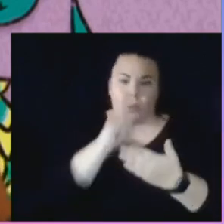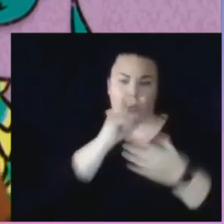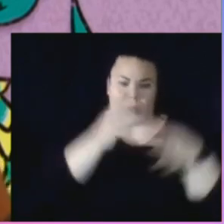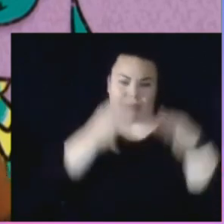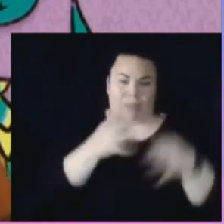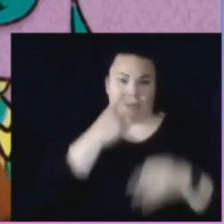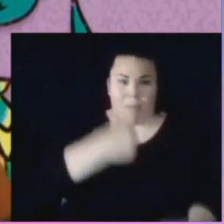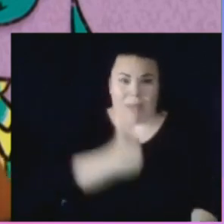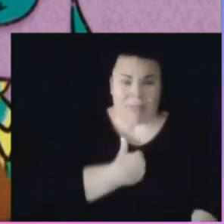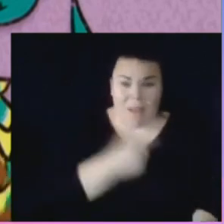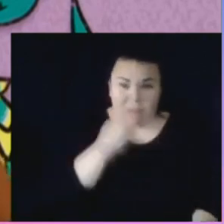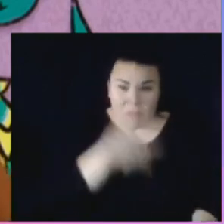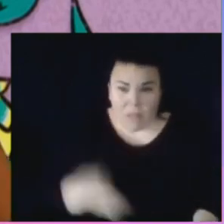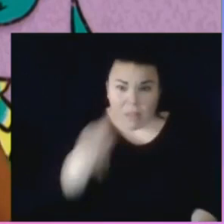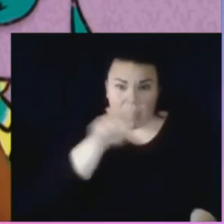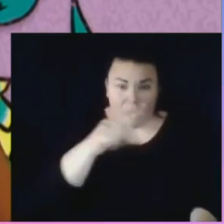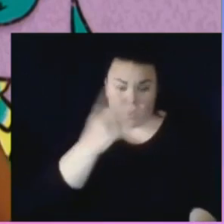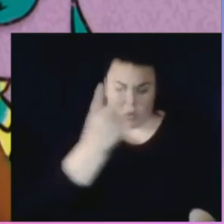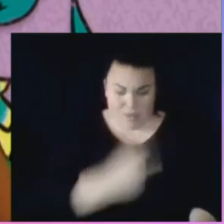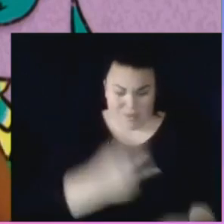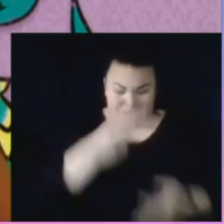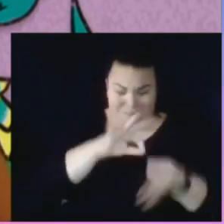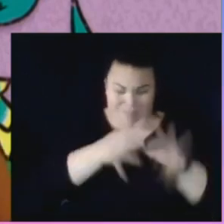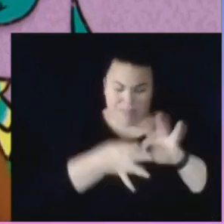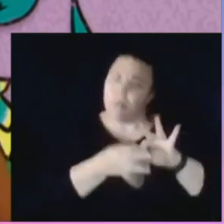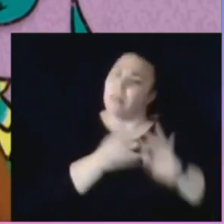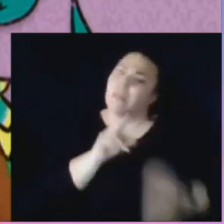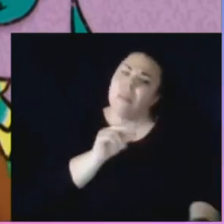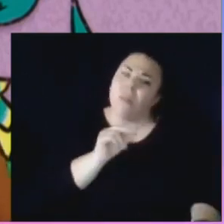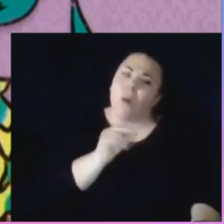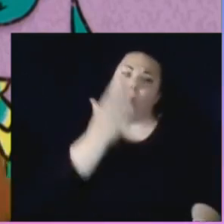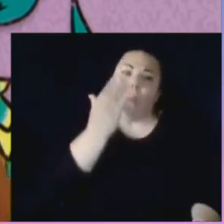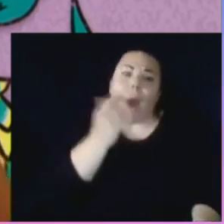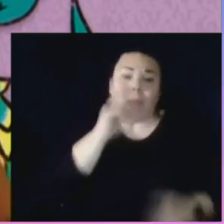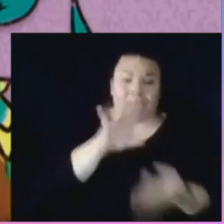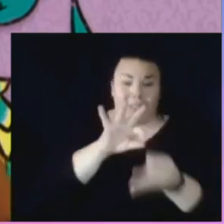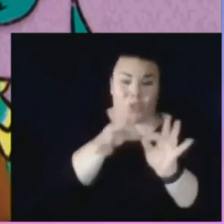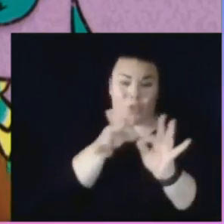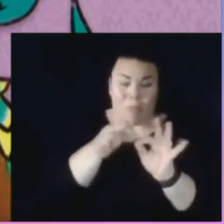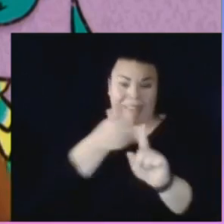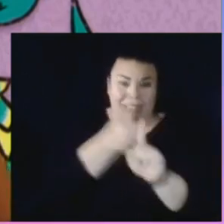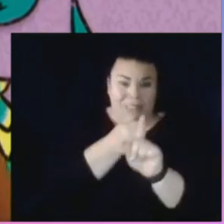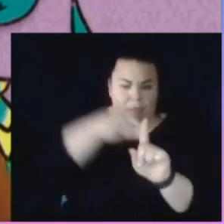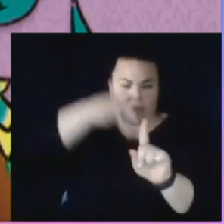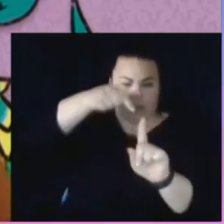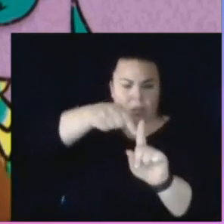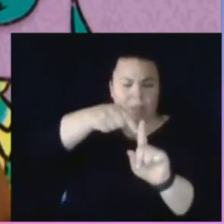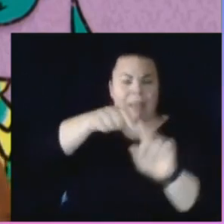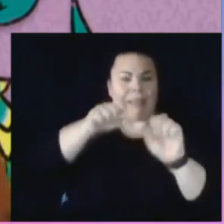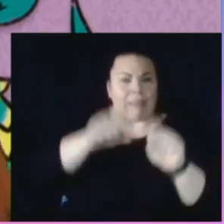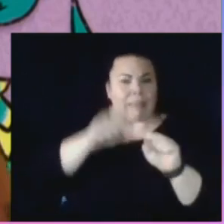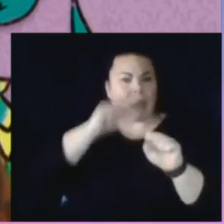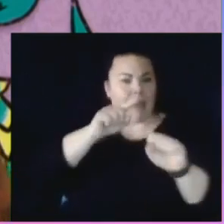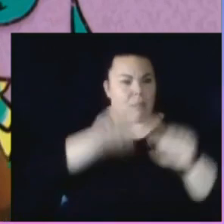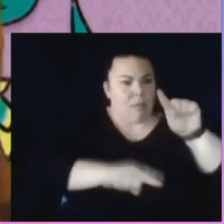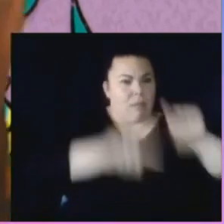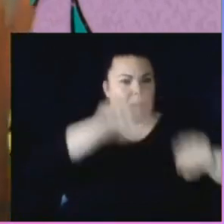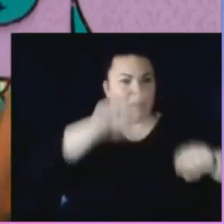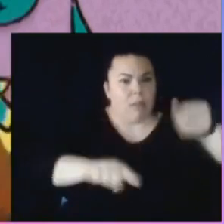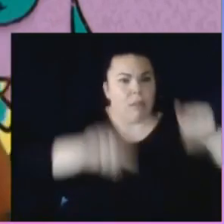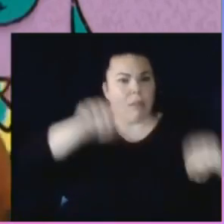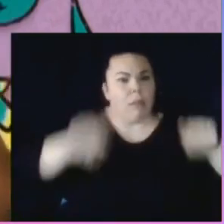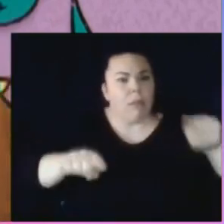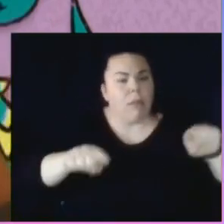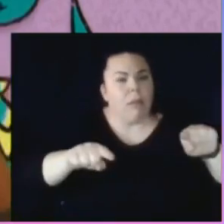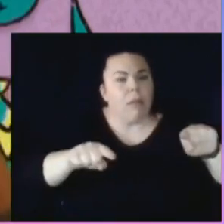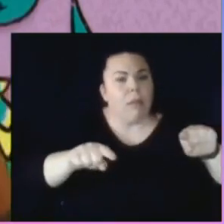interpret me, because interpretation can be its own form of containment. And I think that what I really am